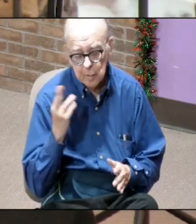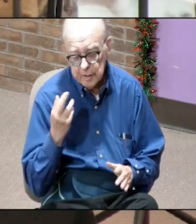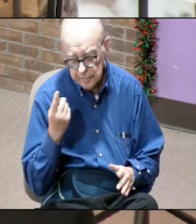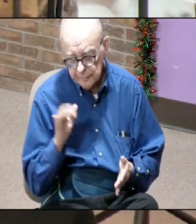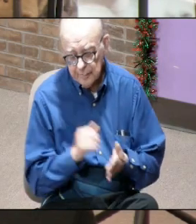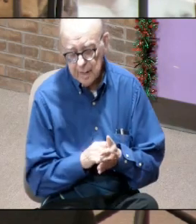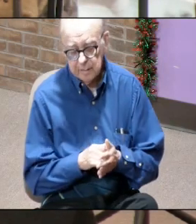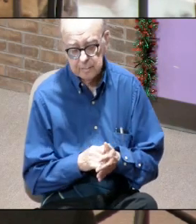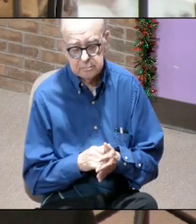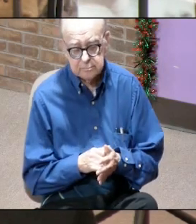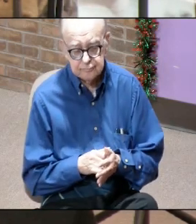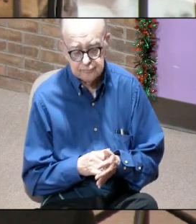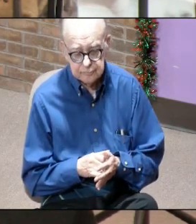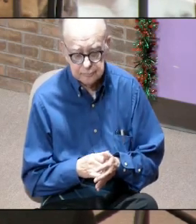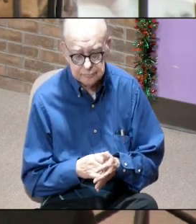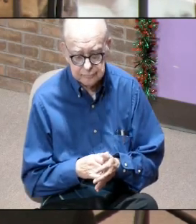this.